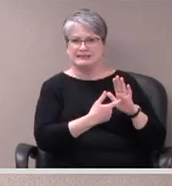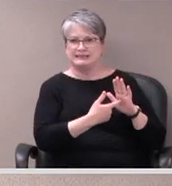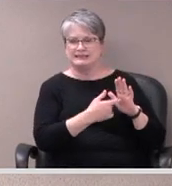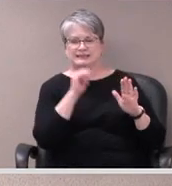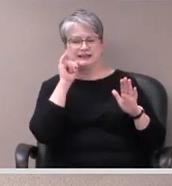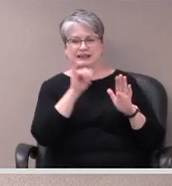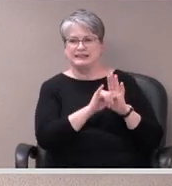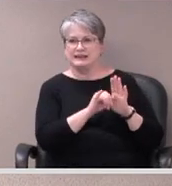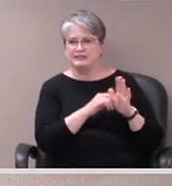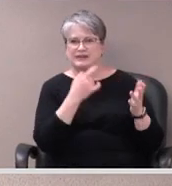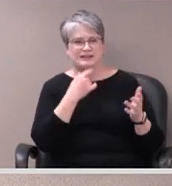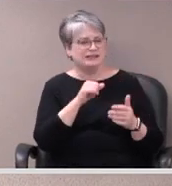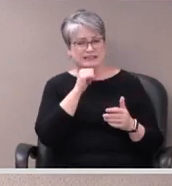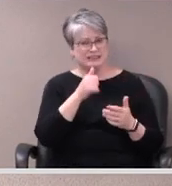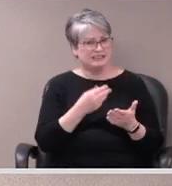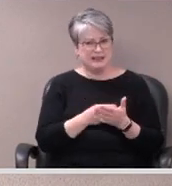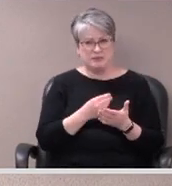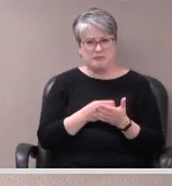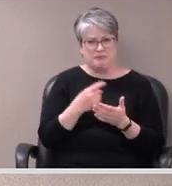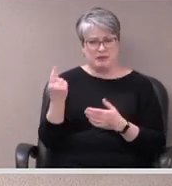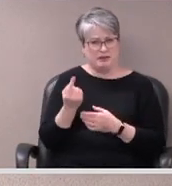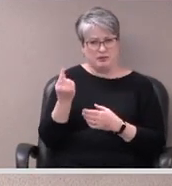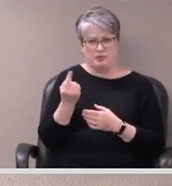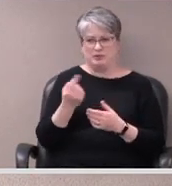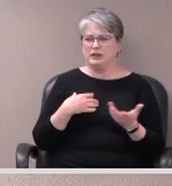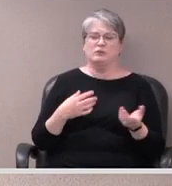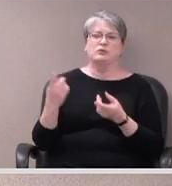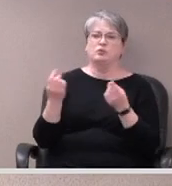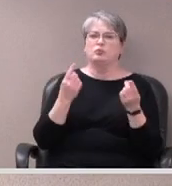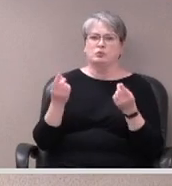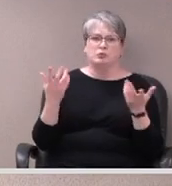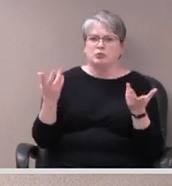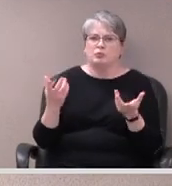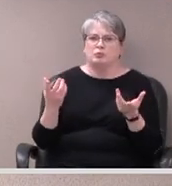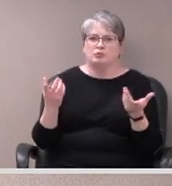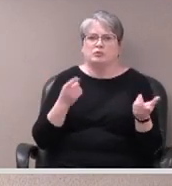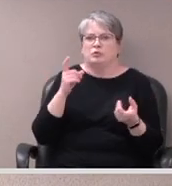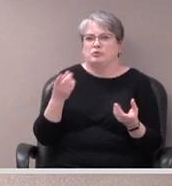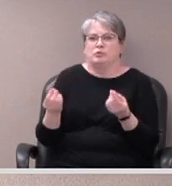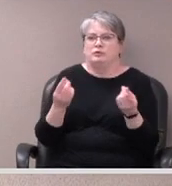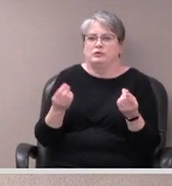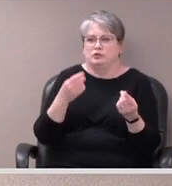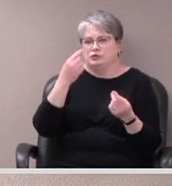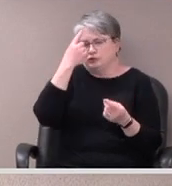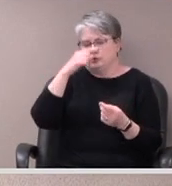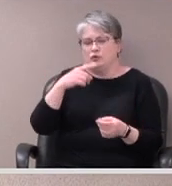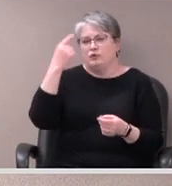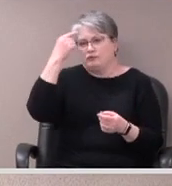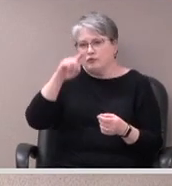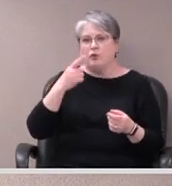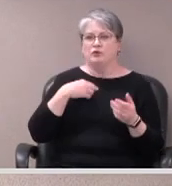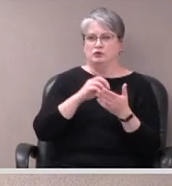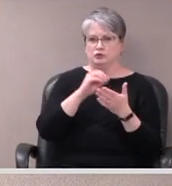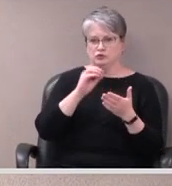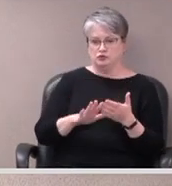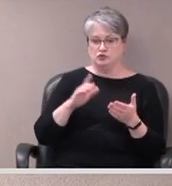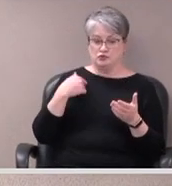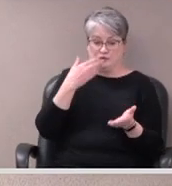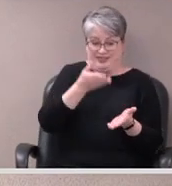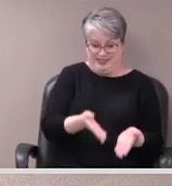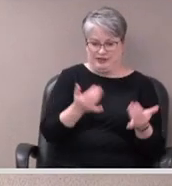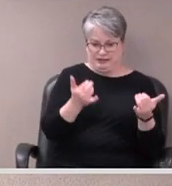it's not the money piece that I'm talking about. I'm talking about what do we need to do for the students that are there in order